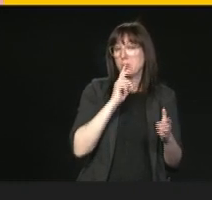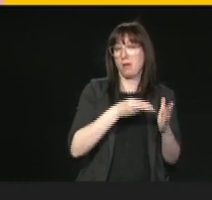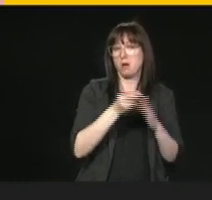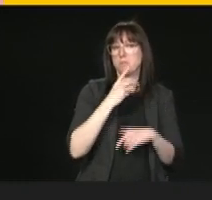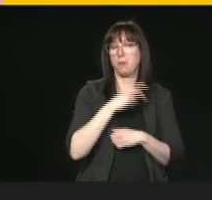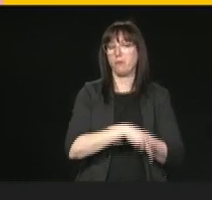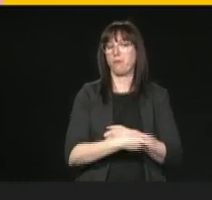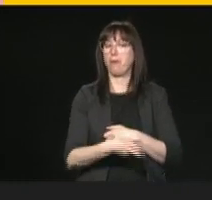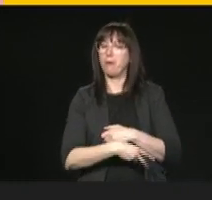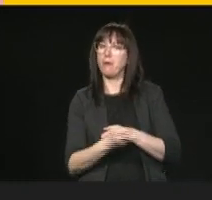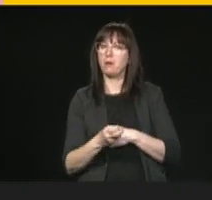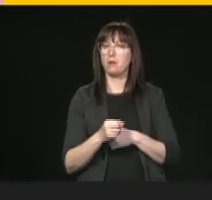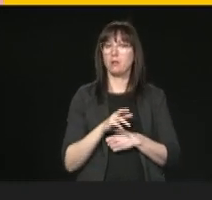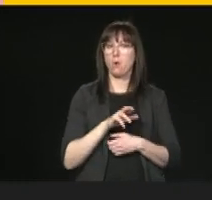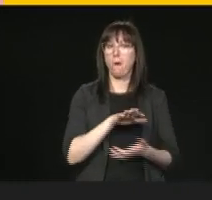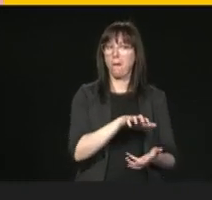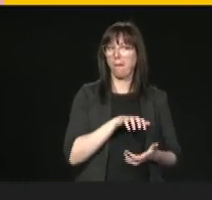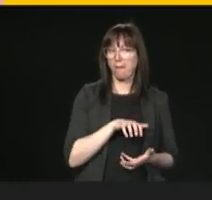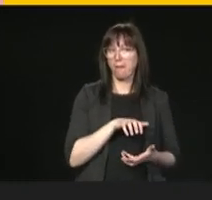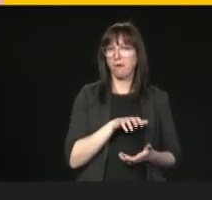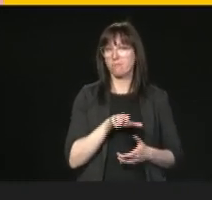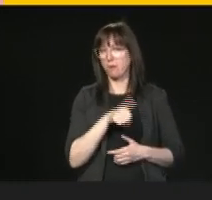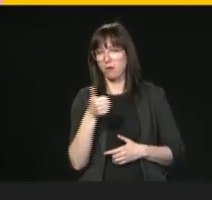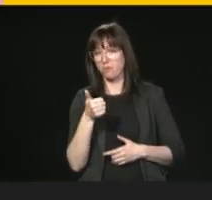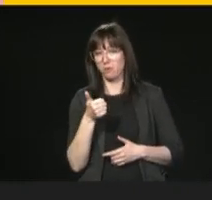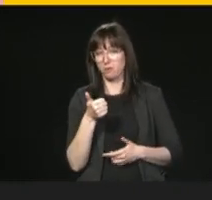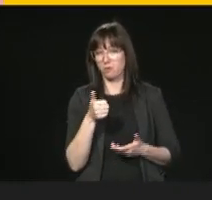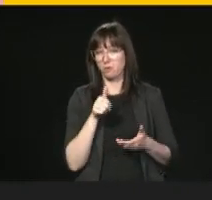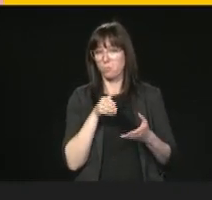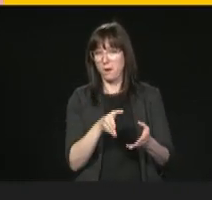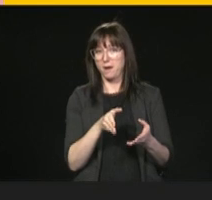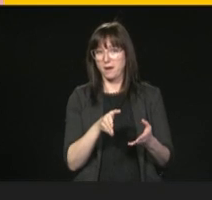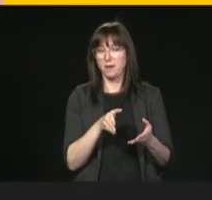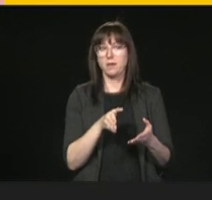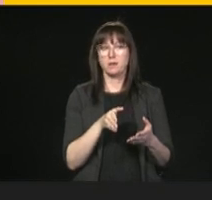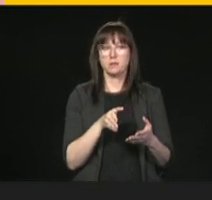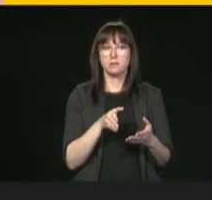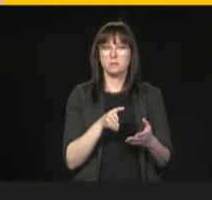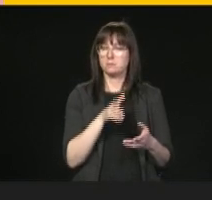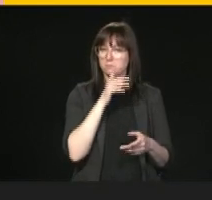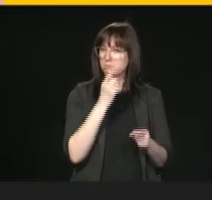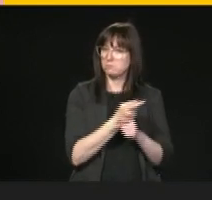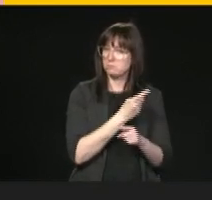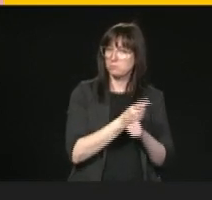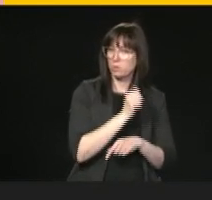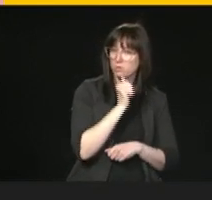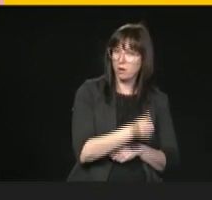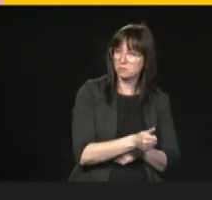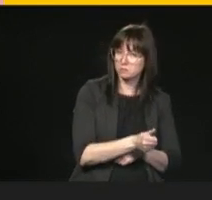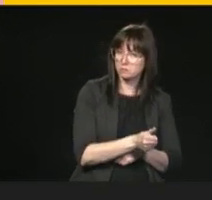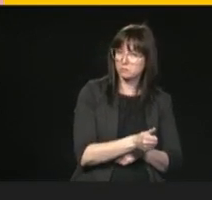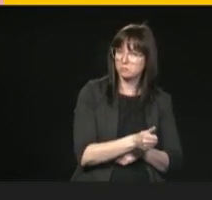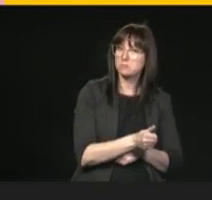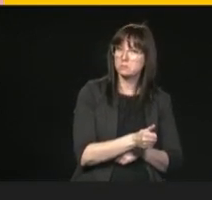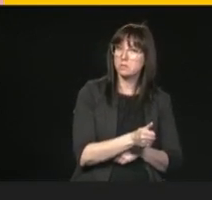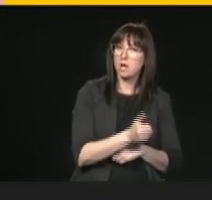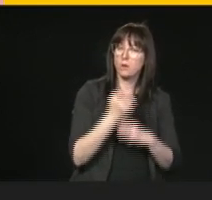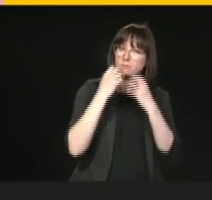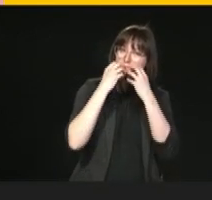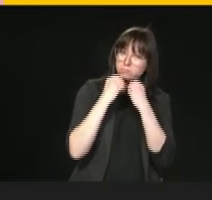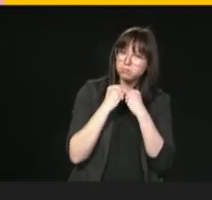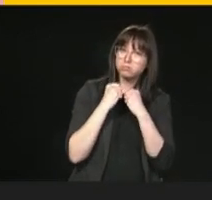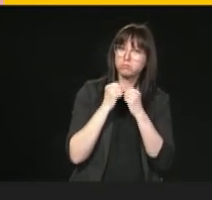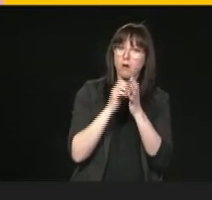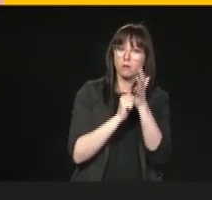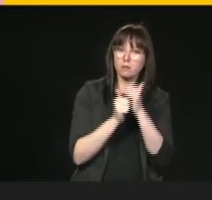some other fashion that's completely inappropriate. We need to save our PPE for those who need it, our frontline healthcare workers, and not for